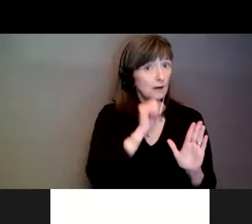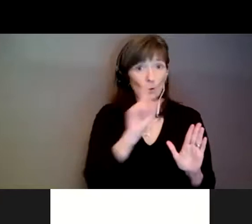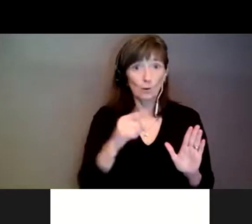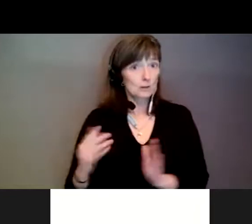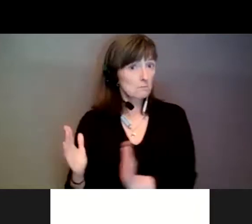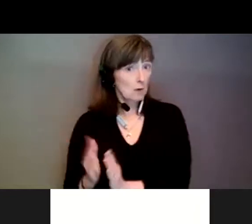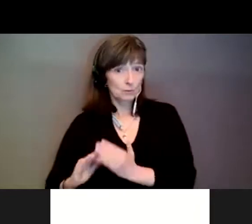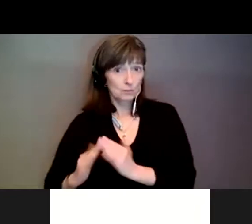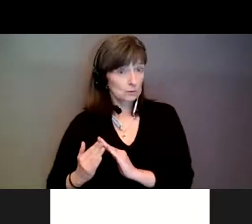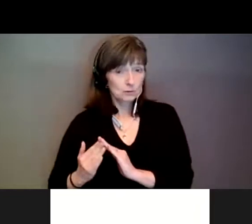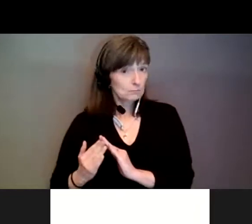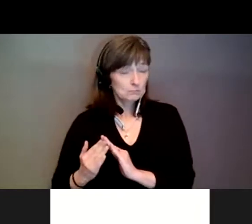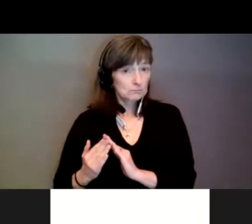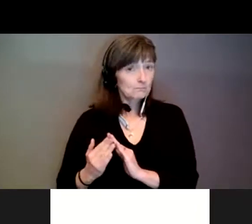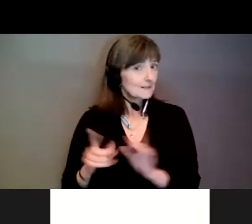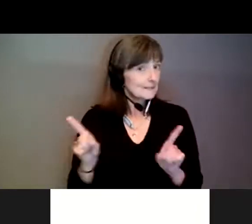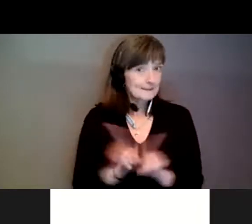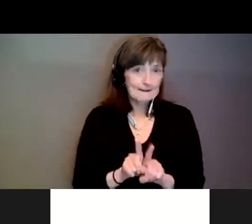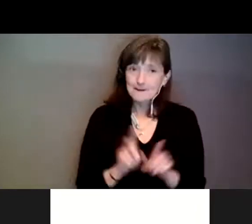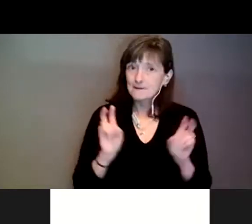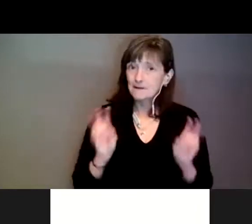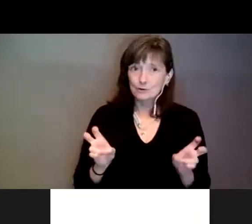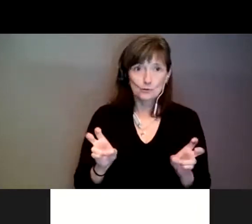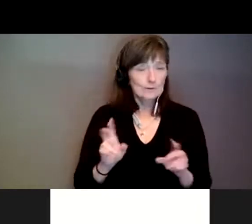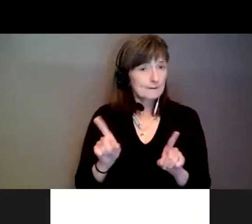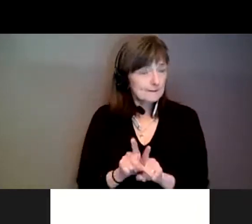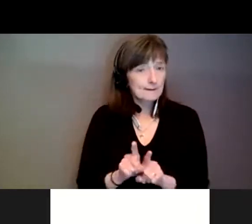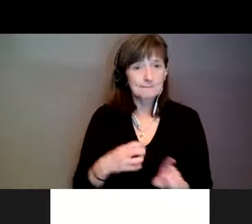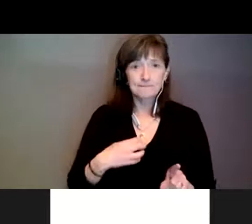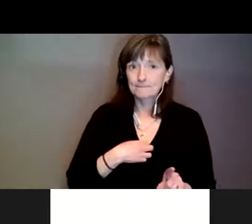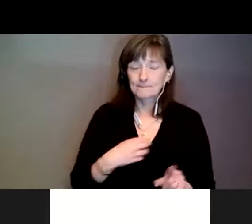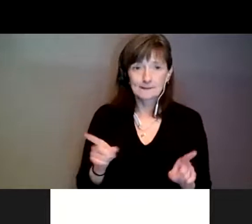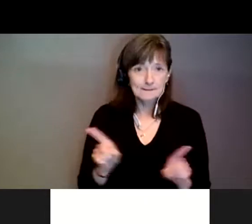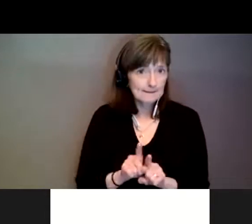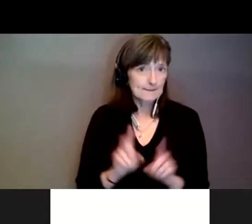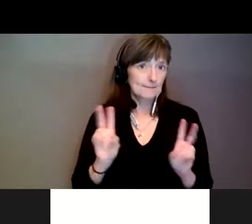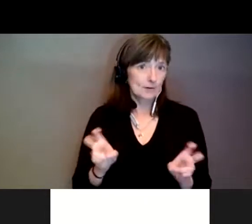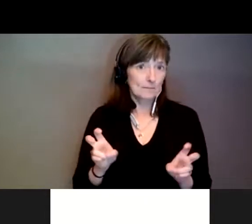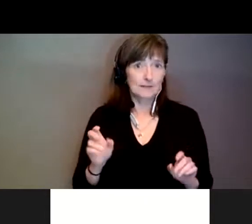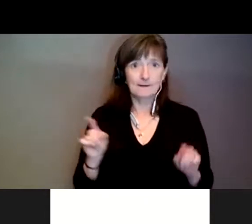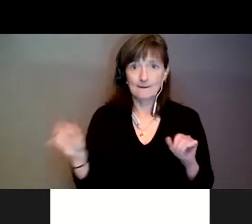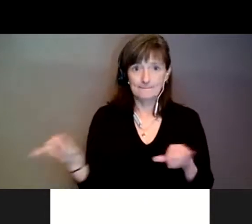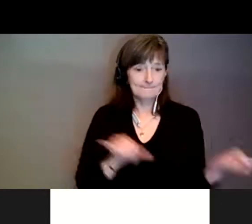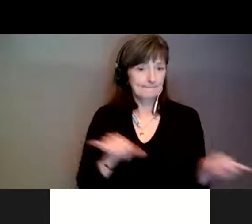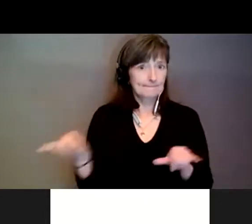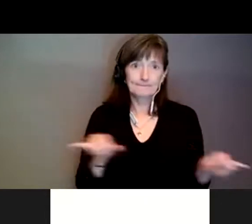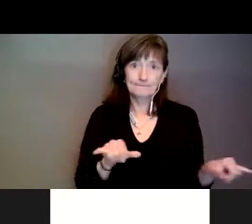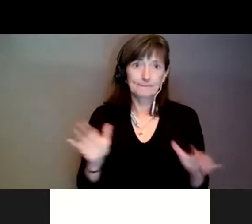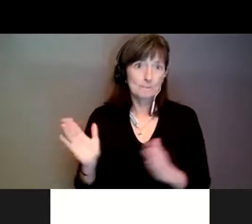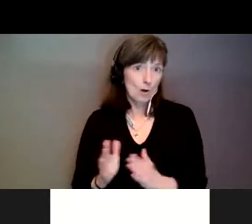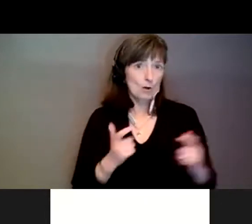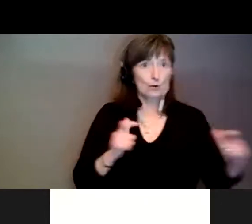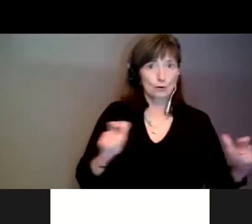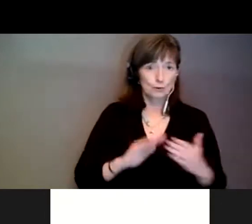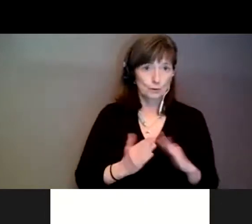the same issues come up. The same things happen. There's another show that we